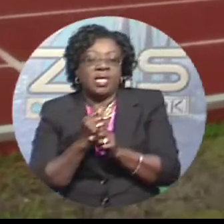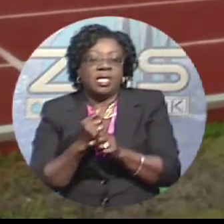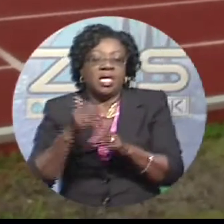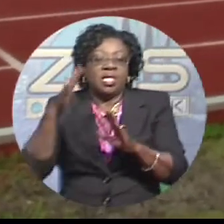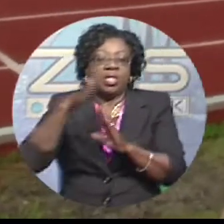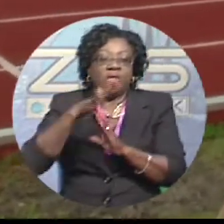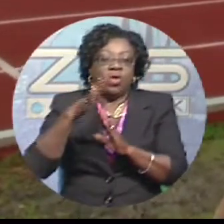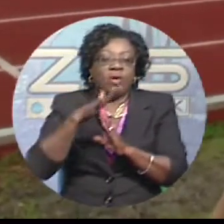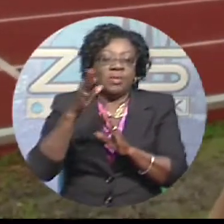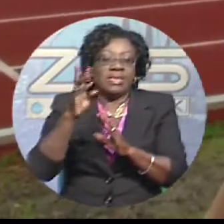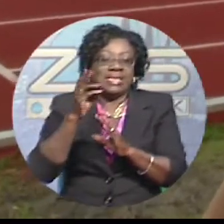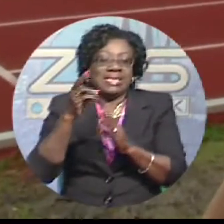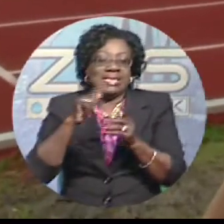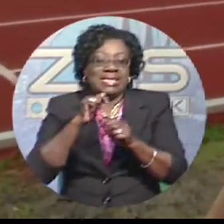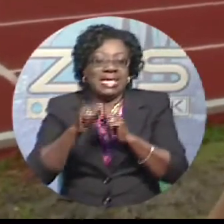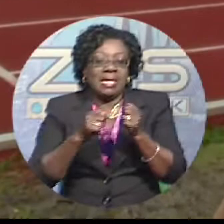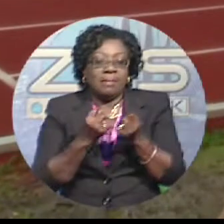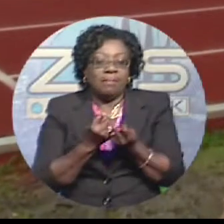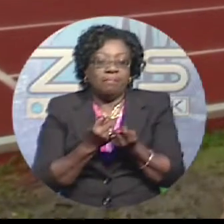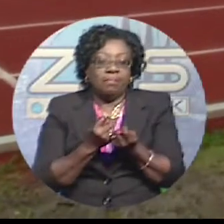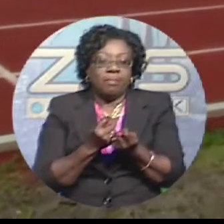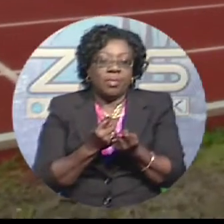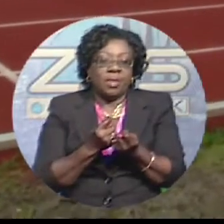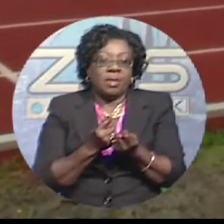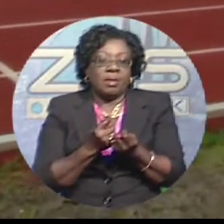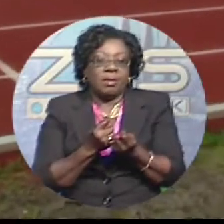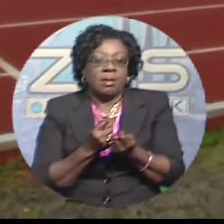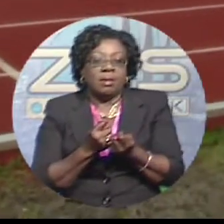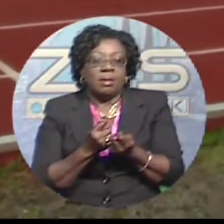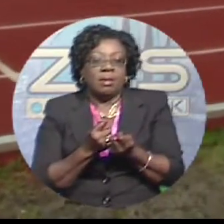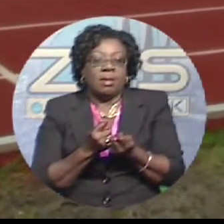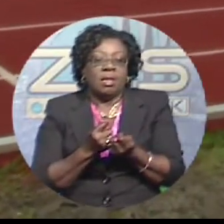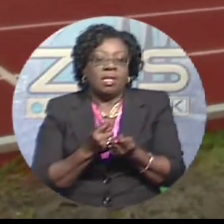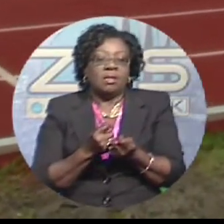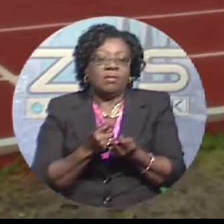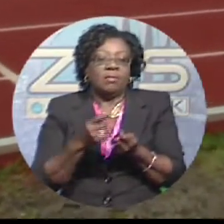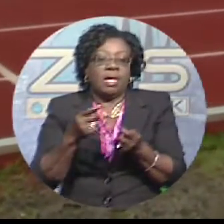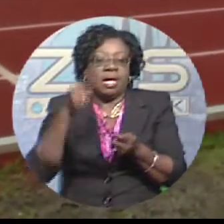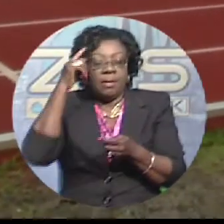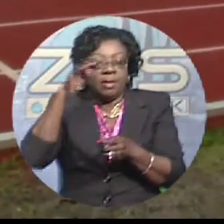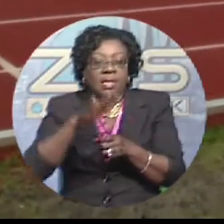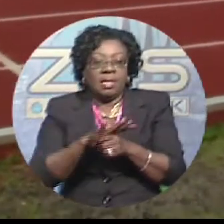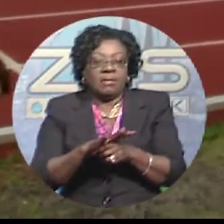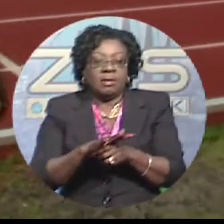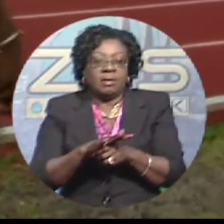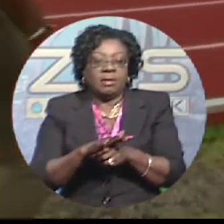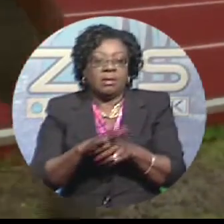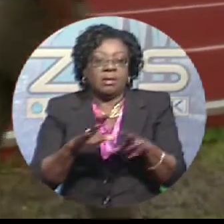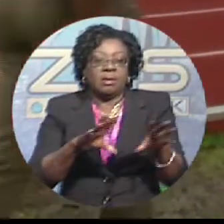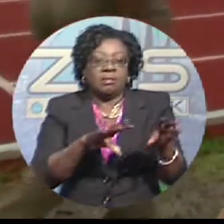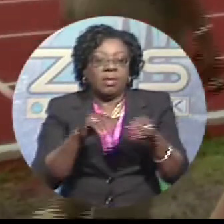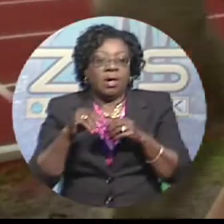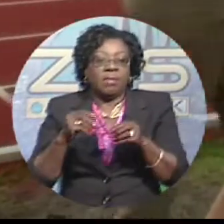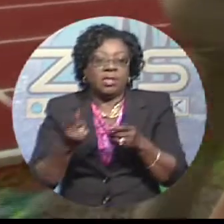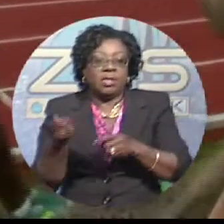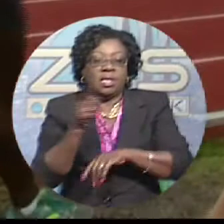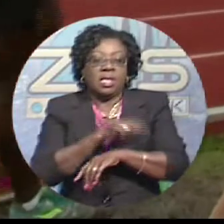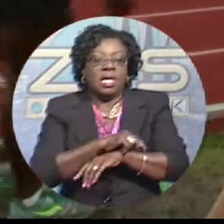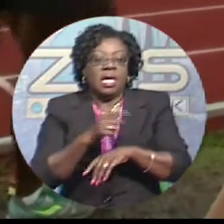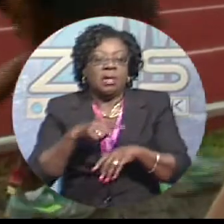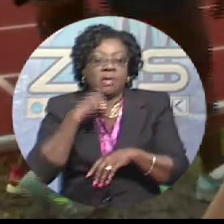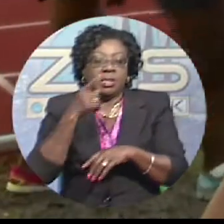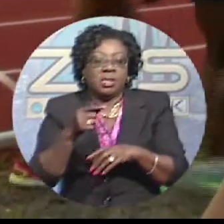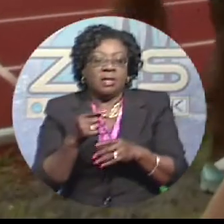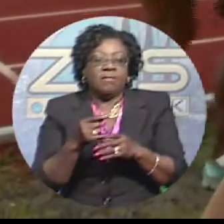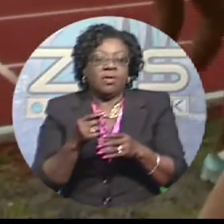teams that will knock you off at the last minute and you won't make the top 16. And so for me, I believe never put off for tomorrow what you can accomplish today. And I just want to